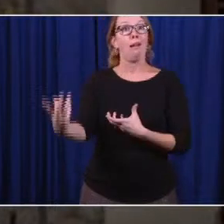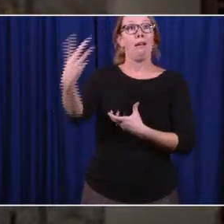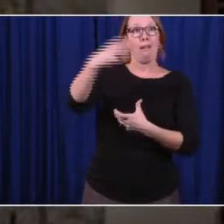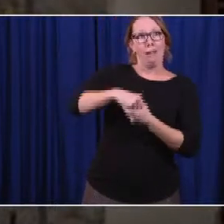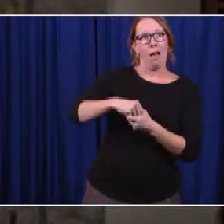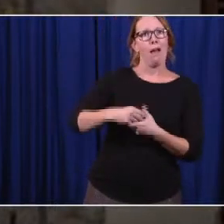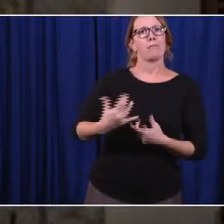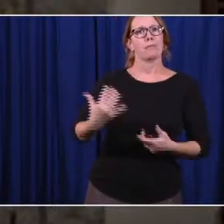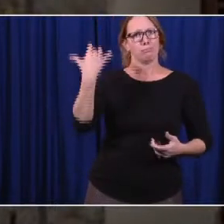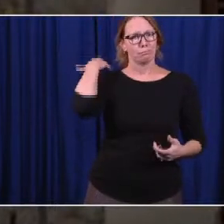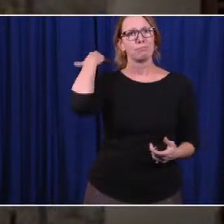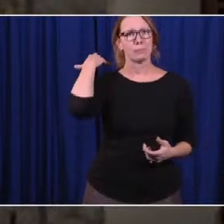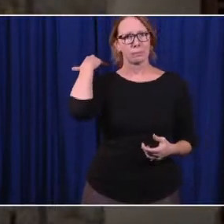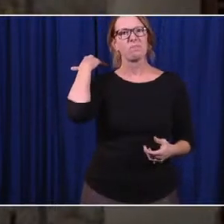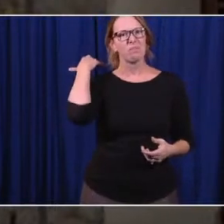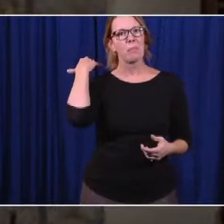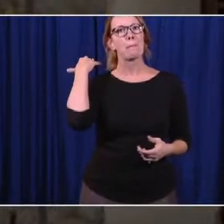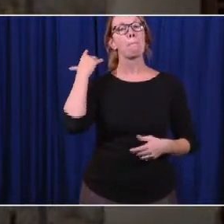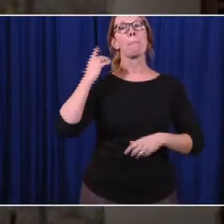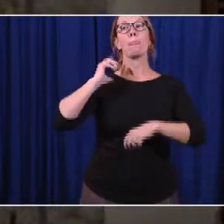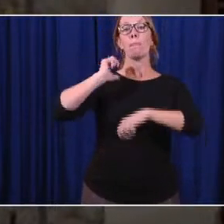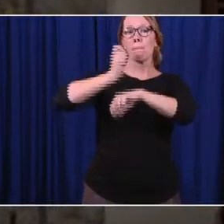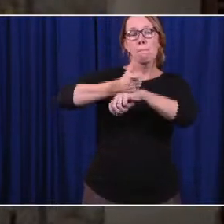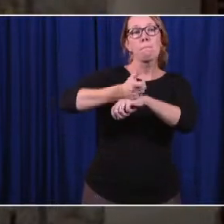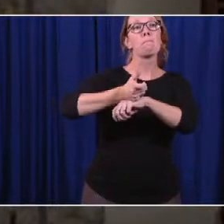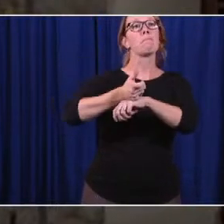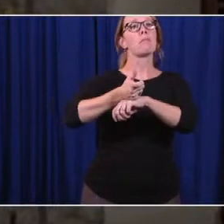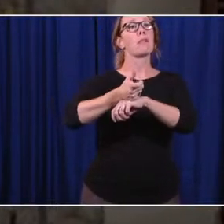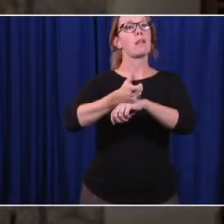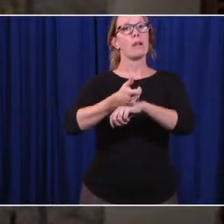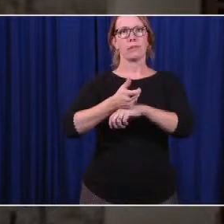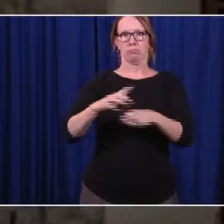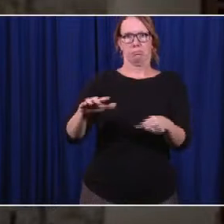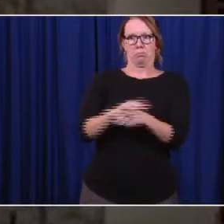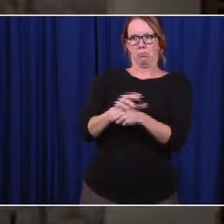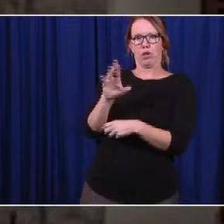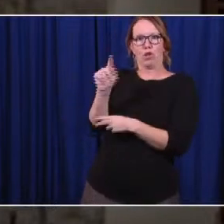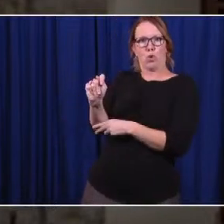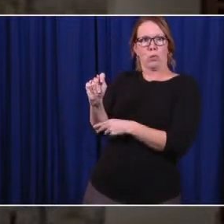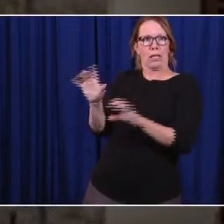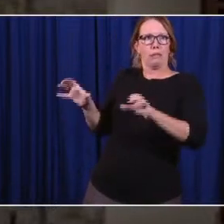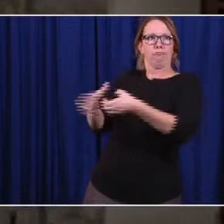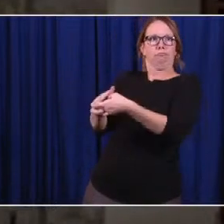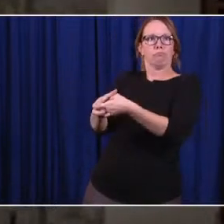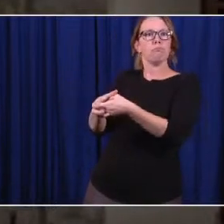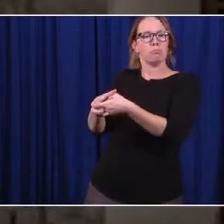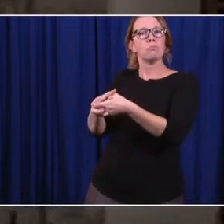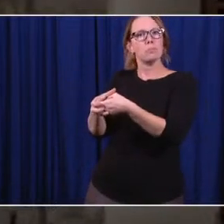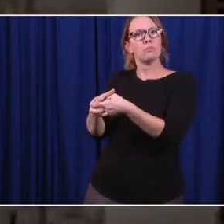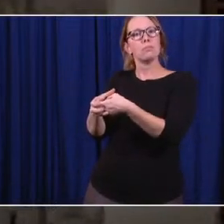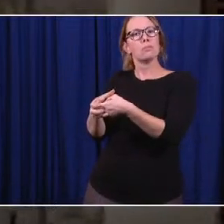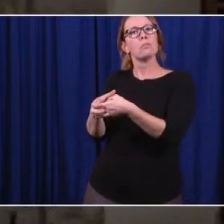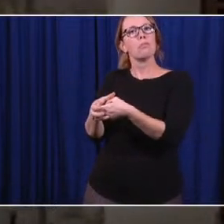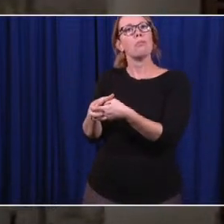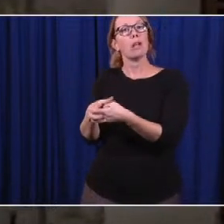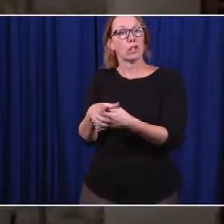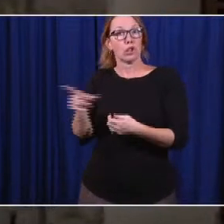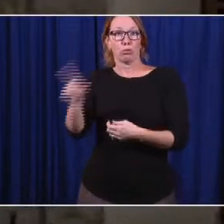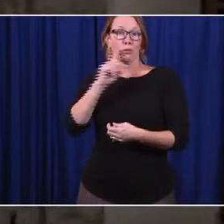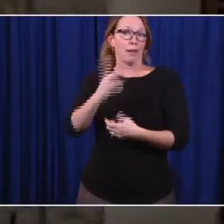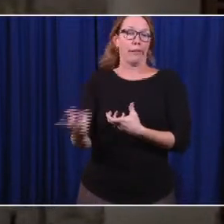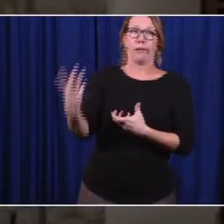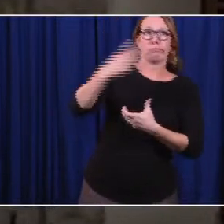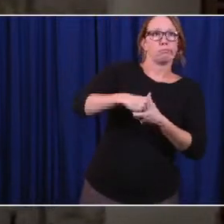very early in setting up a whole unit in regard to testing, and so they are really part of